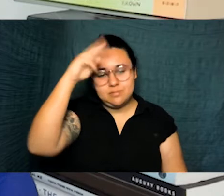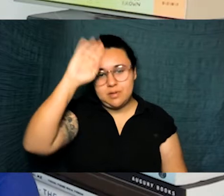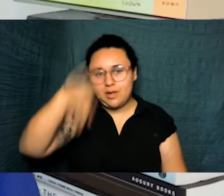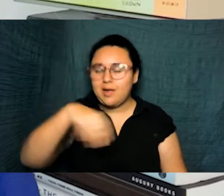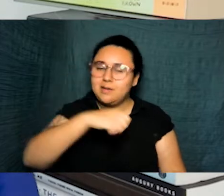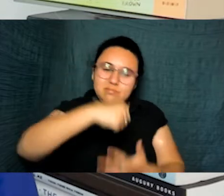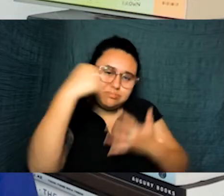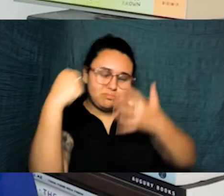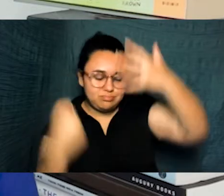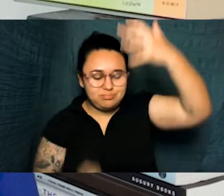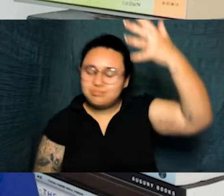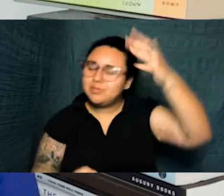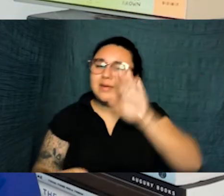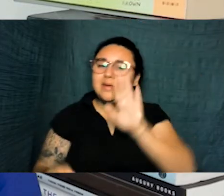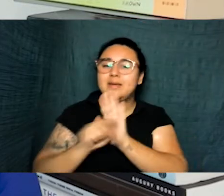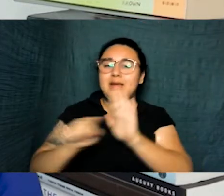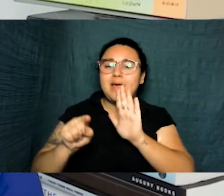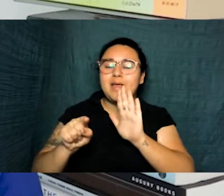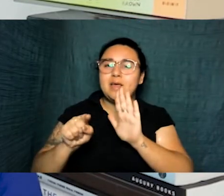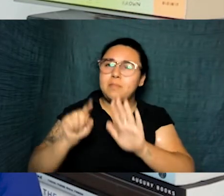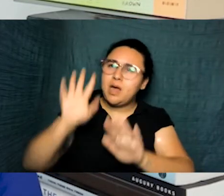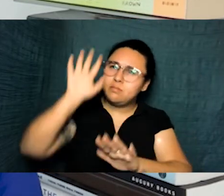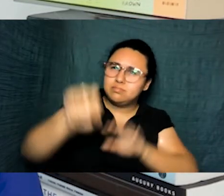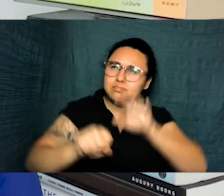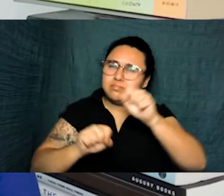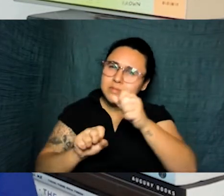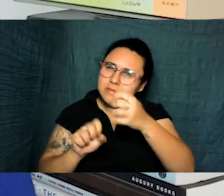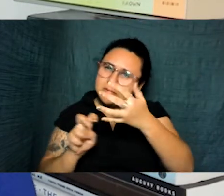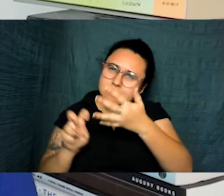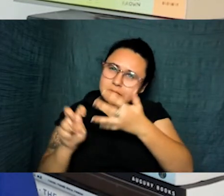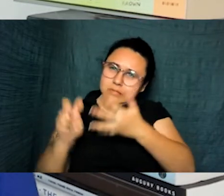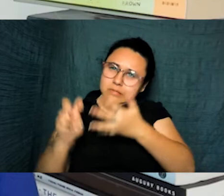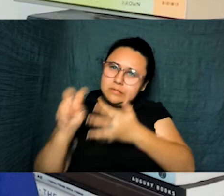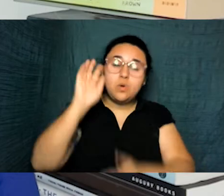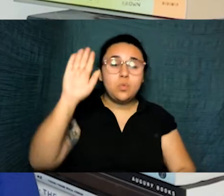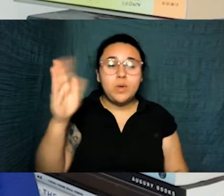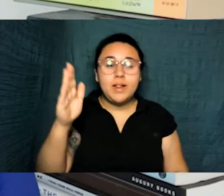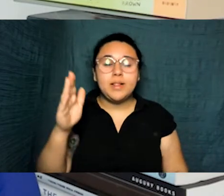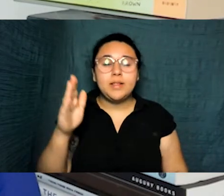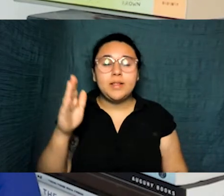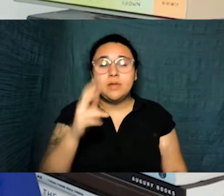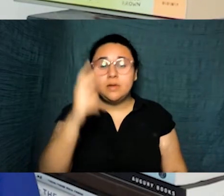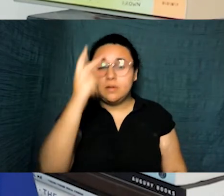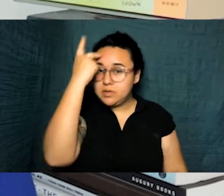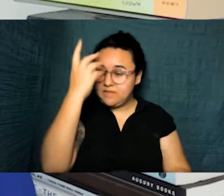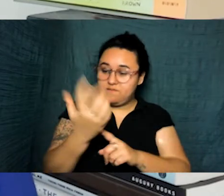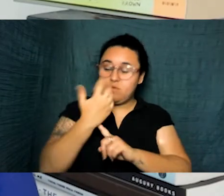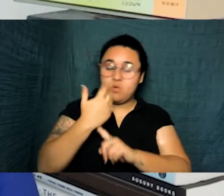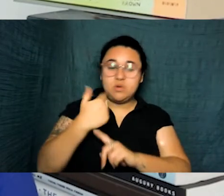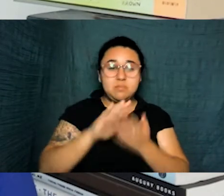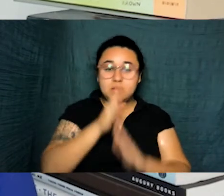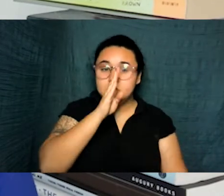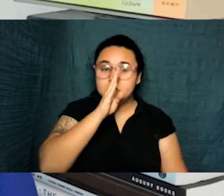of the wreckage. Prison forced sobriety has opened my eyes to the truth.